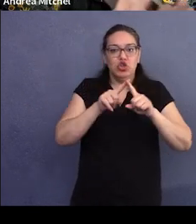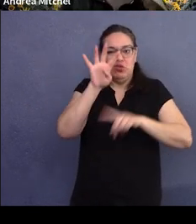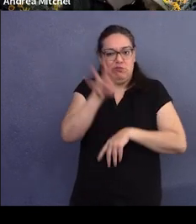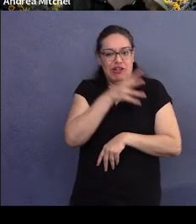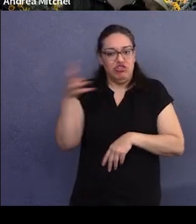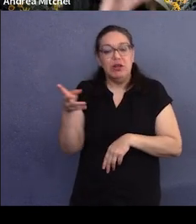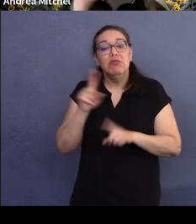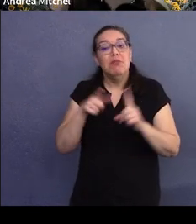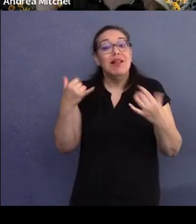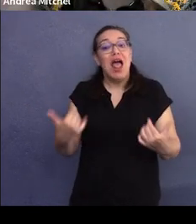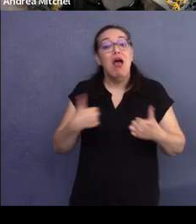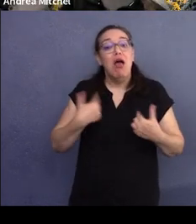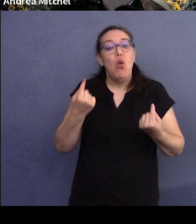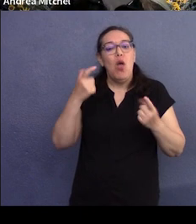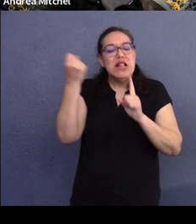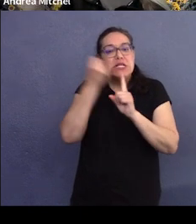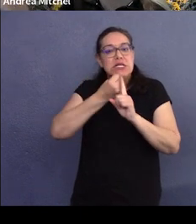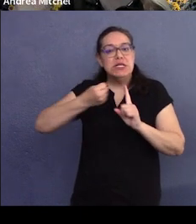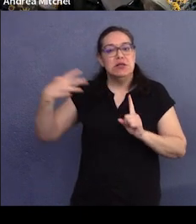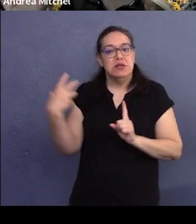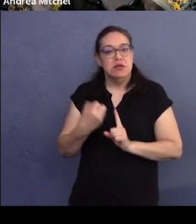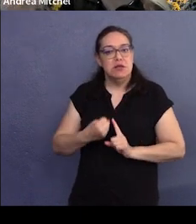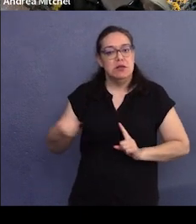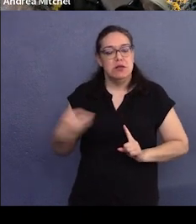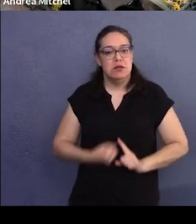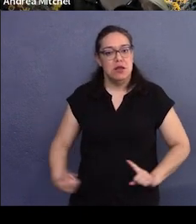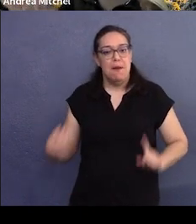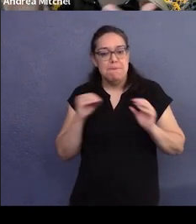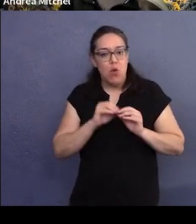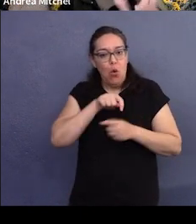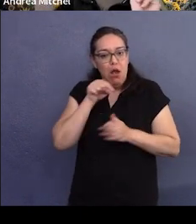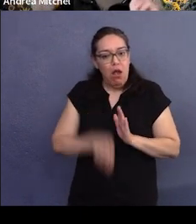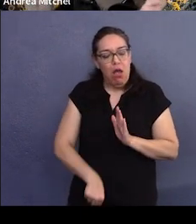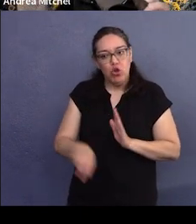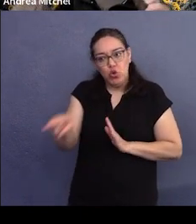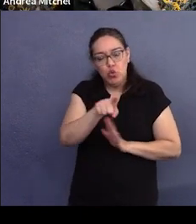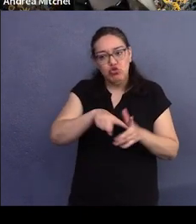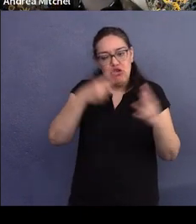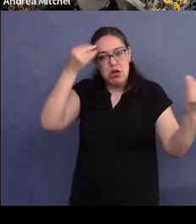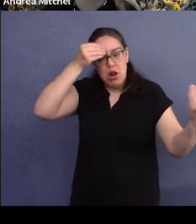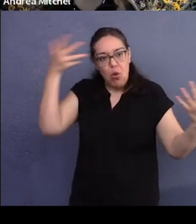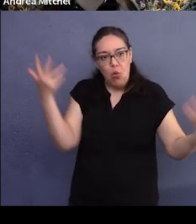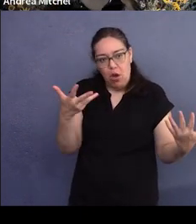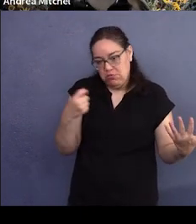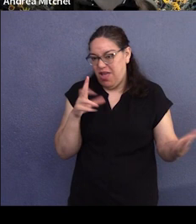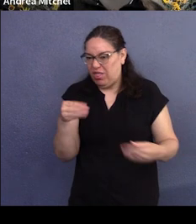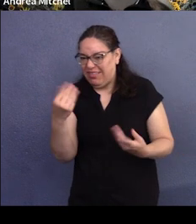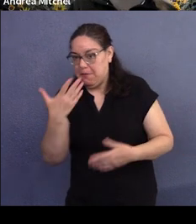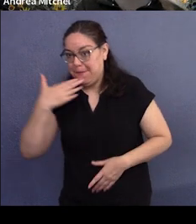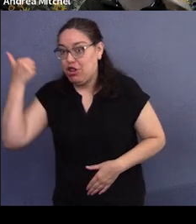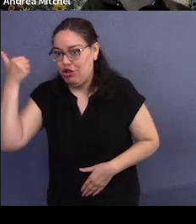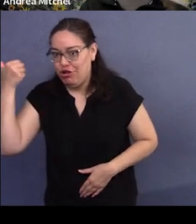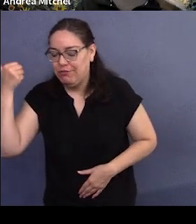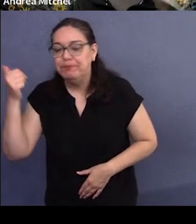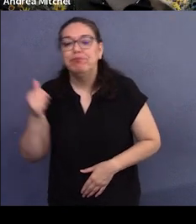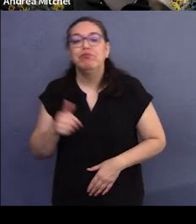go a little bit more into detail so you can start really thinking out what are the expenses. I'm going to give you a better spreadsheet. So this one,